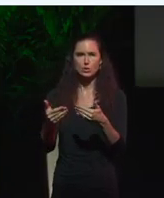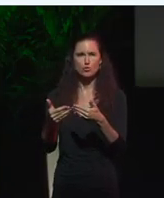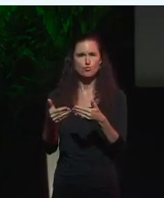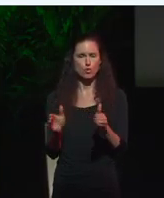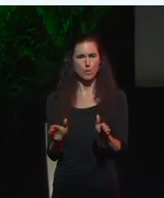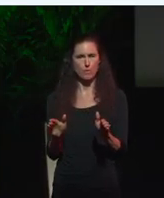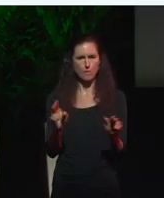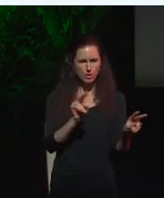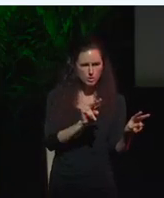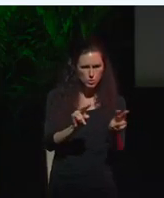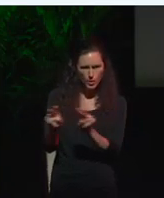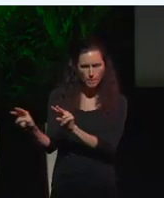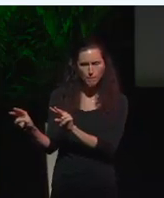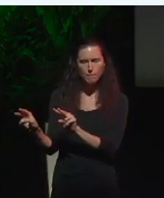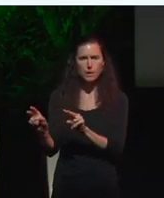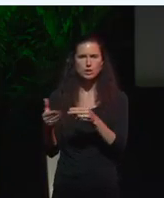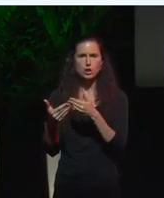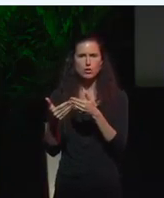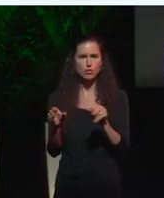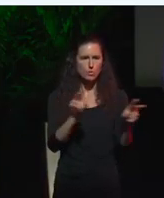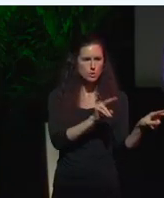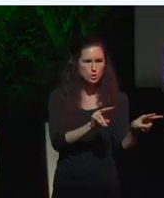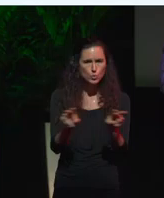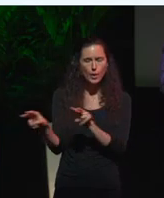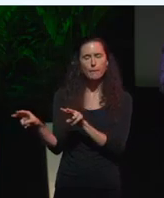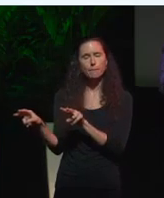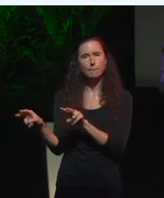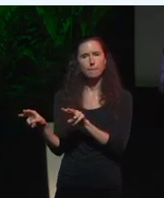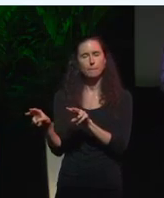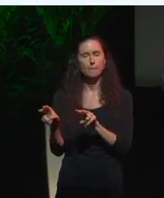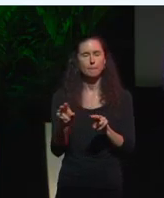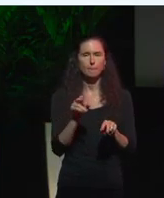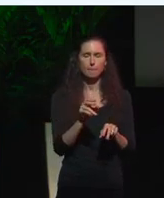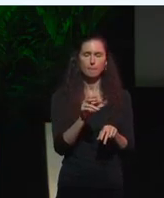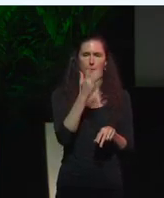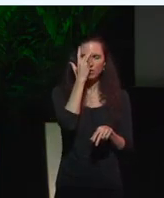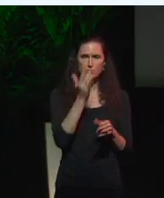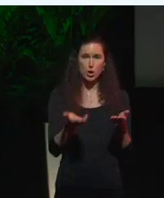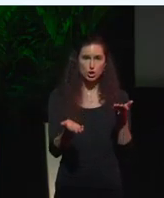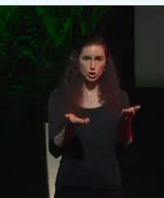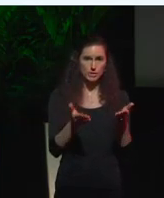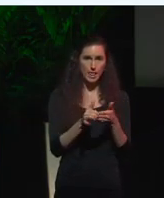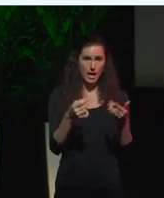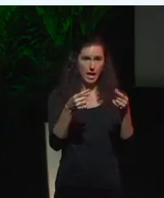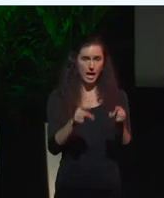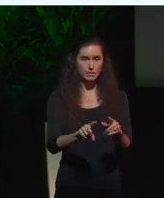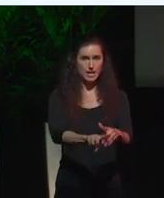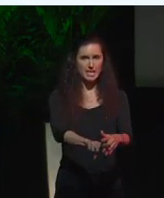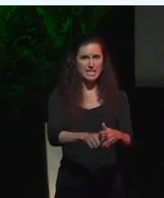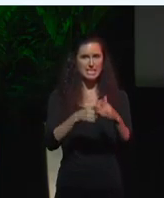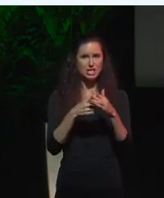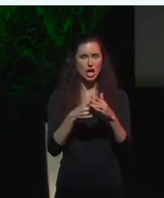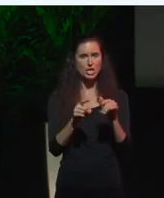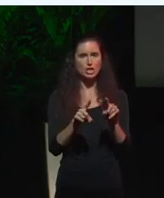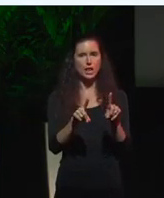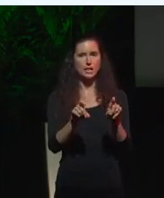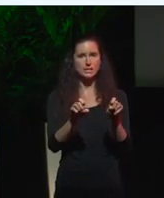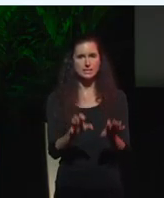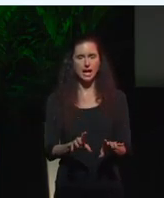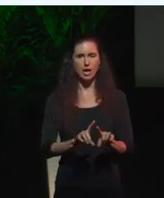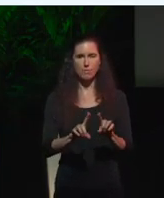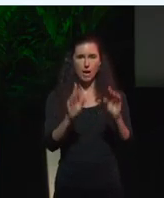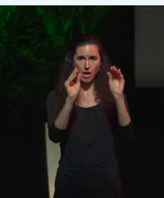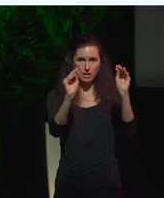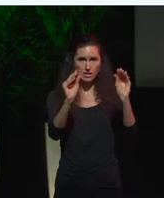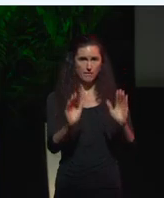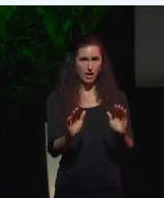sweep. So the room sweep for Smarter Services automated proctoring, it happens at the initiation of the exam, but as the